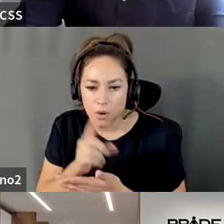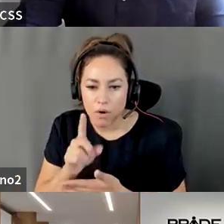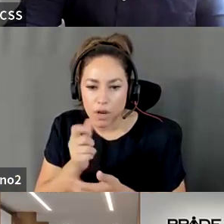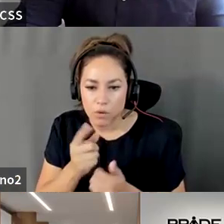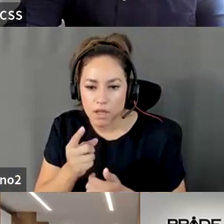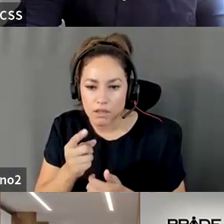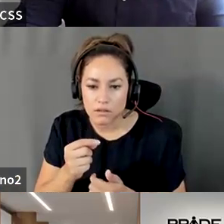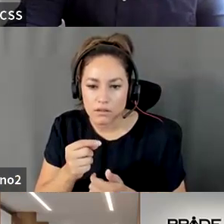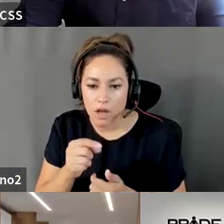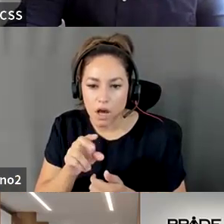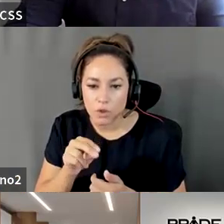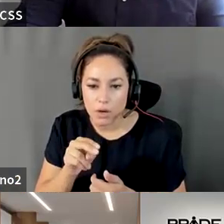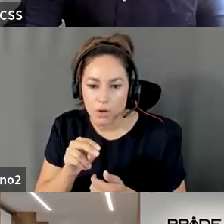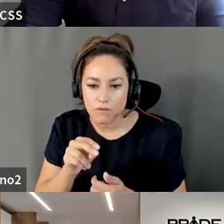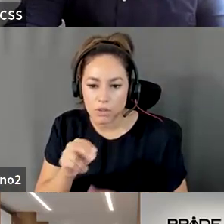quickly.